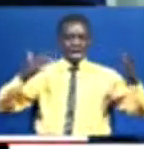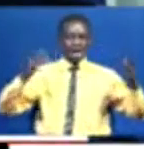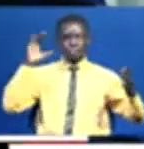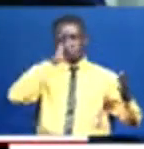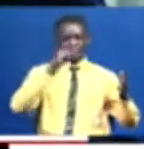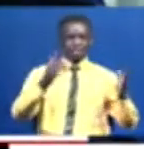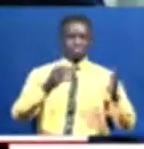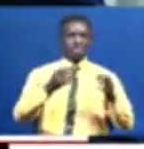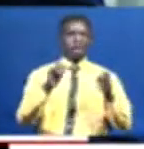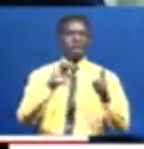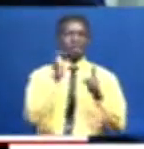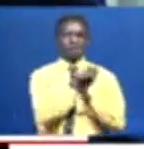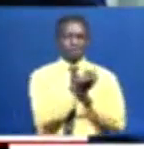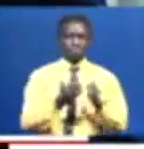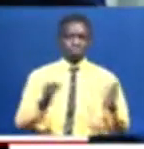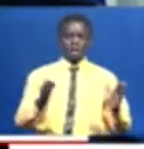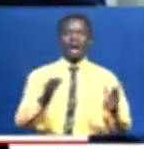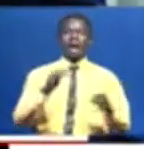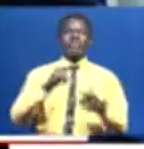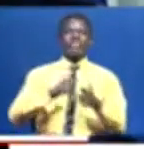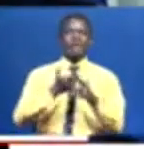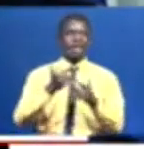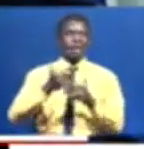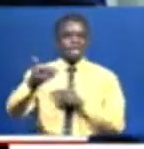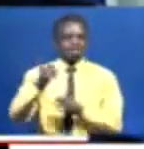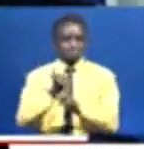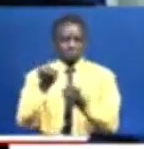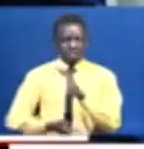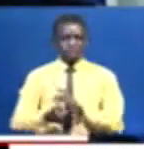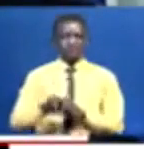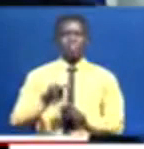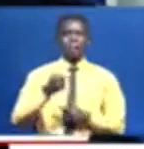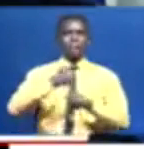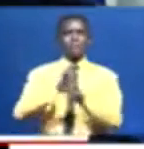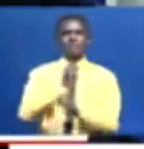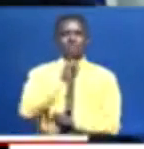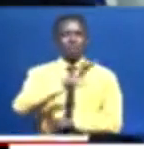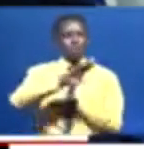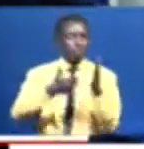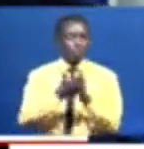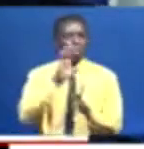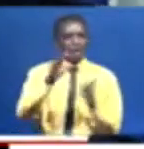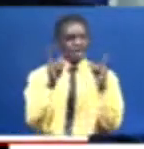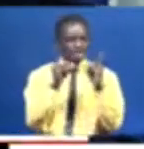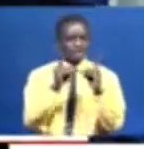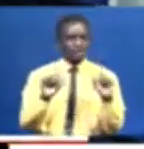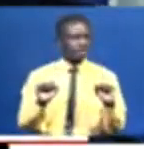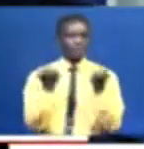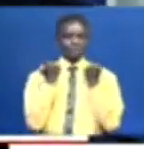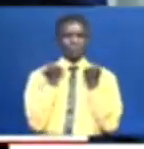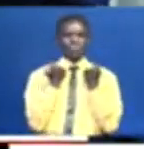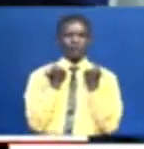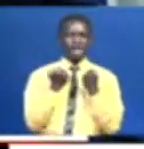Next, of course, is ensure that all your data is secure. So have controls in